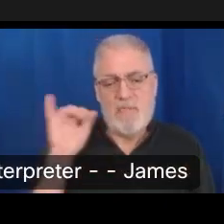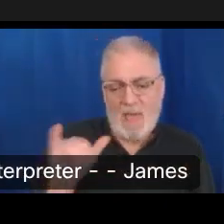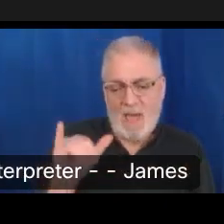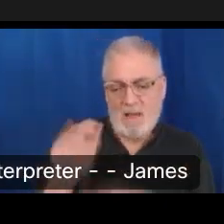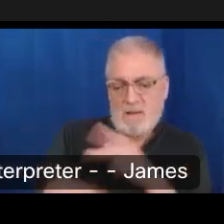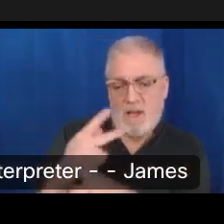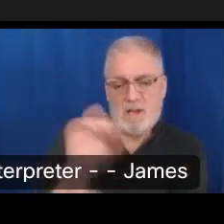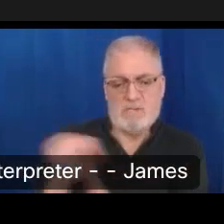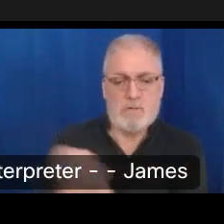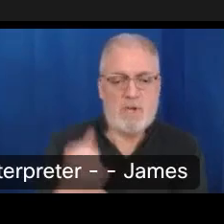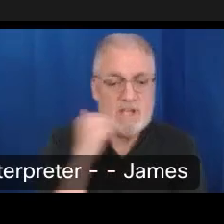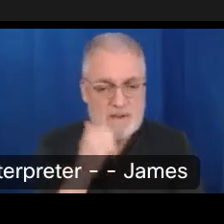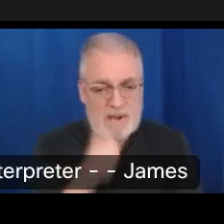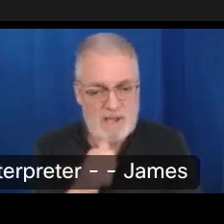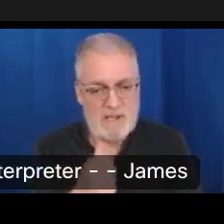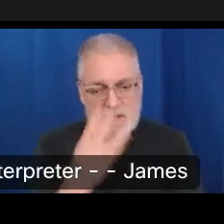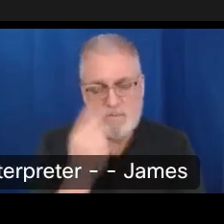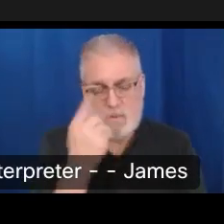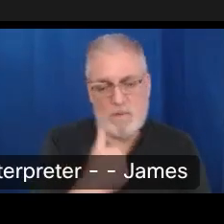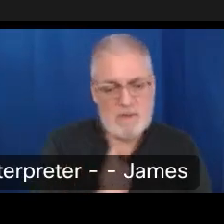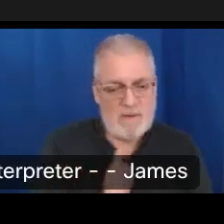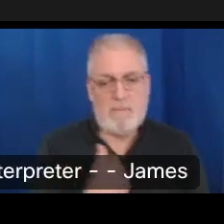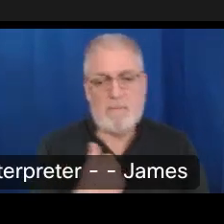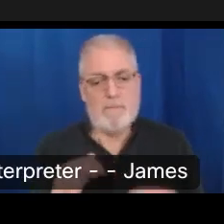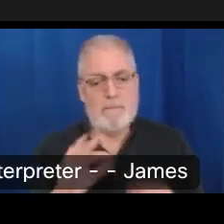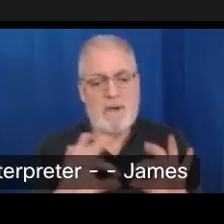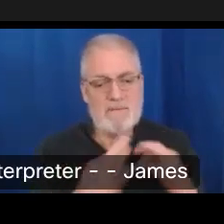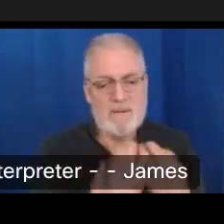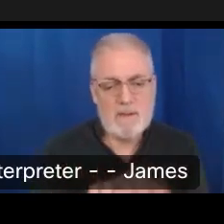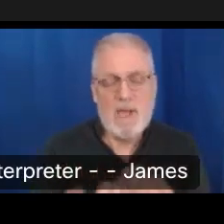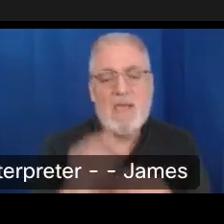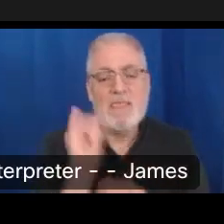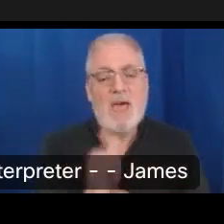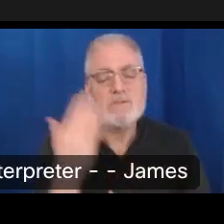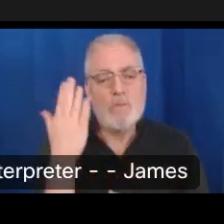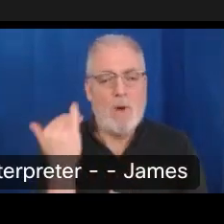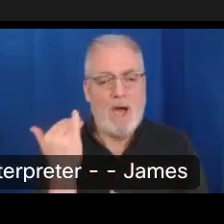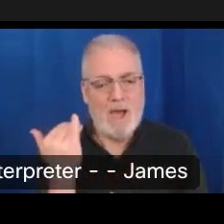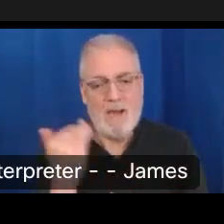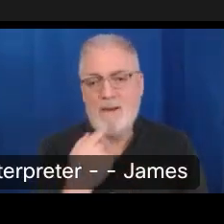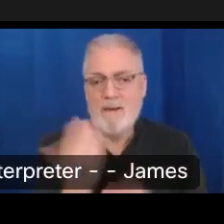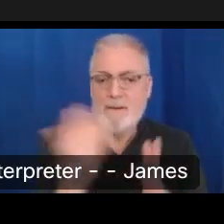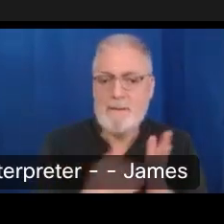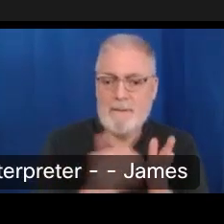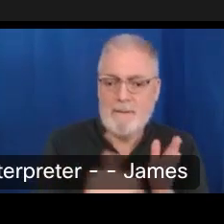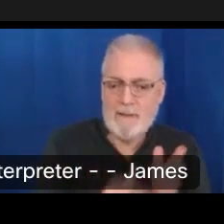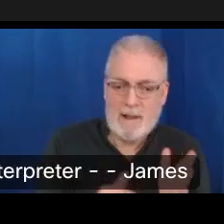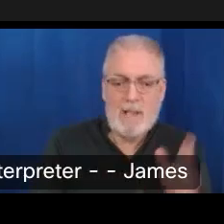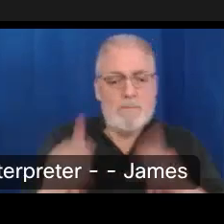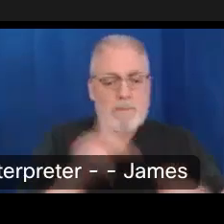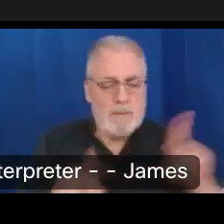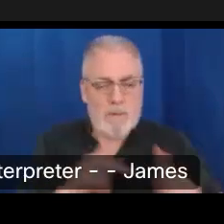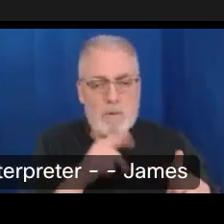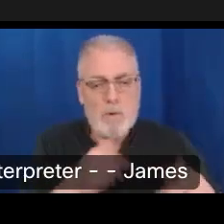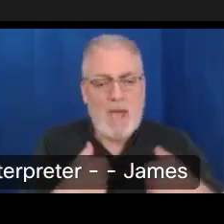And this is why it's so important that people with lived experience sit at the very beginning of all of these